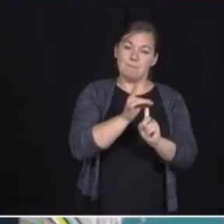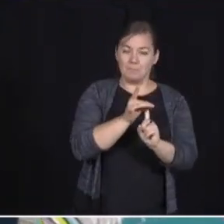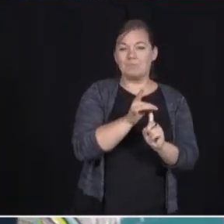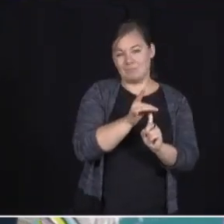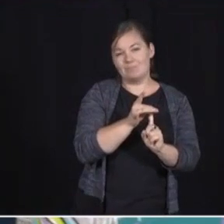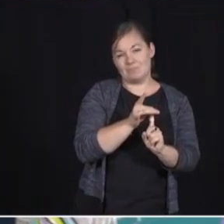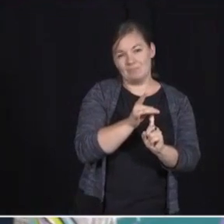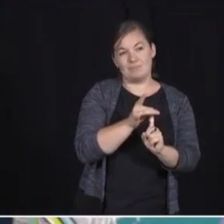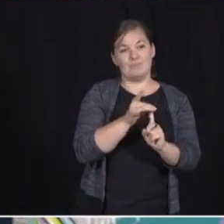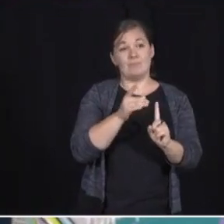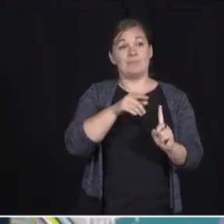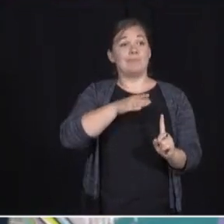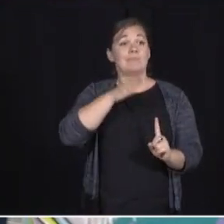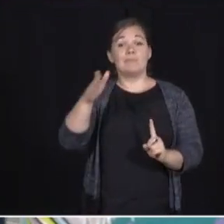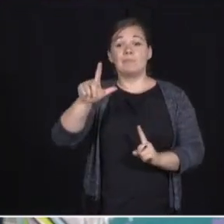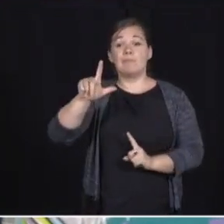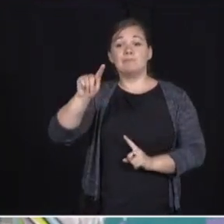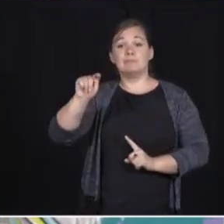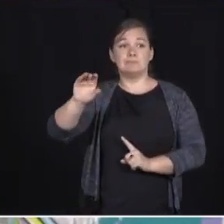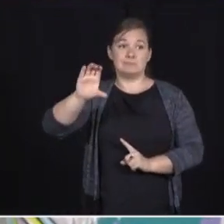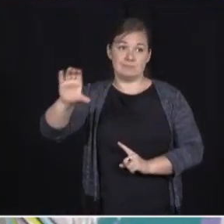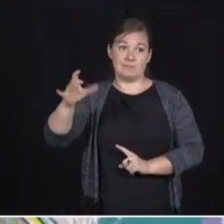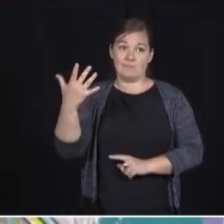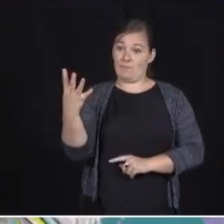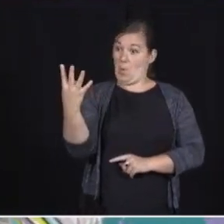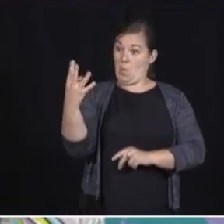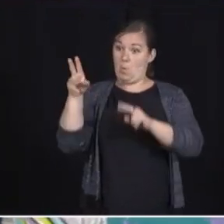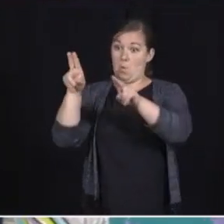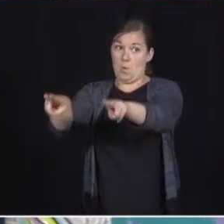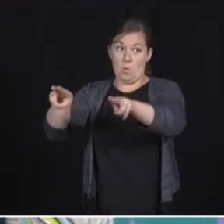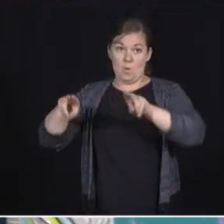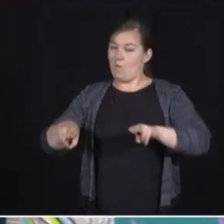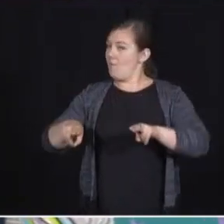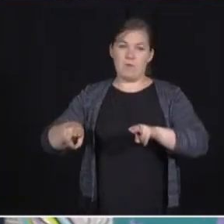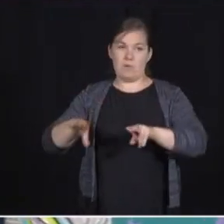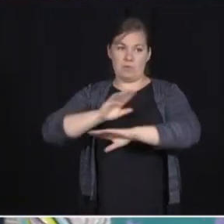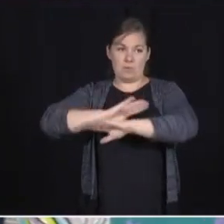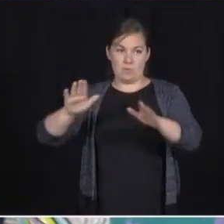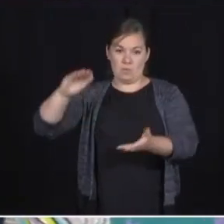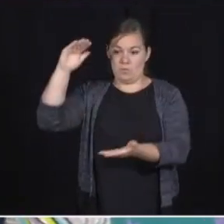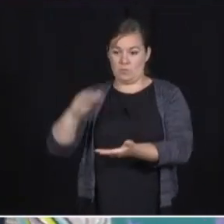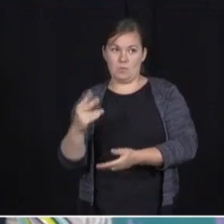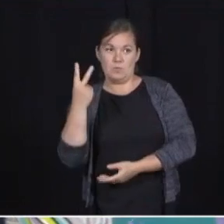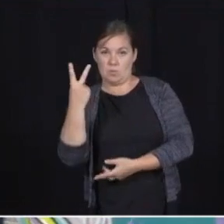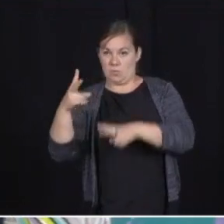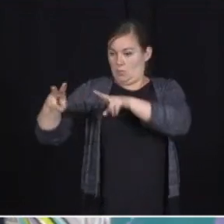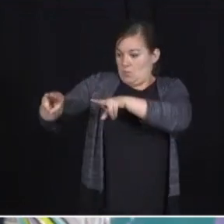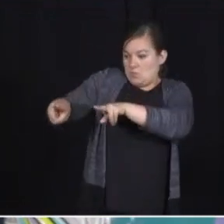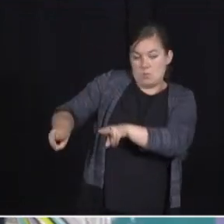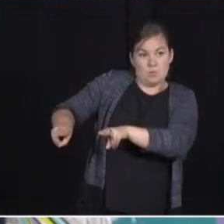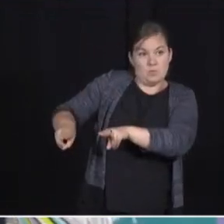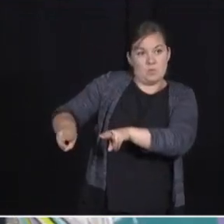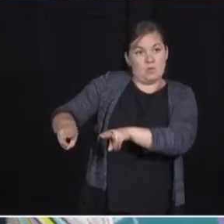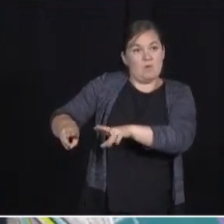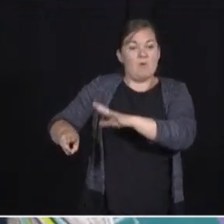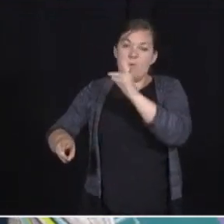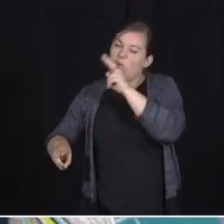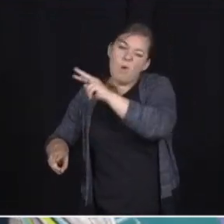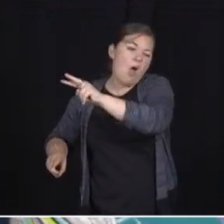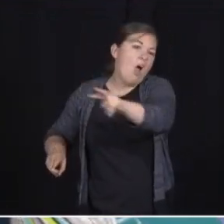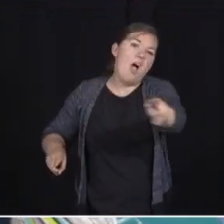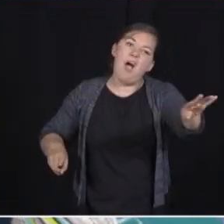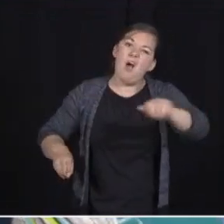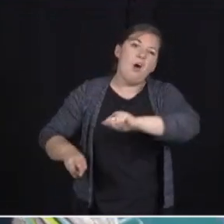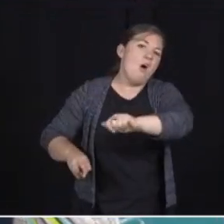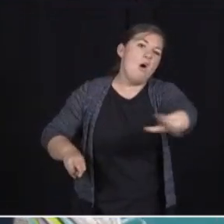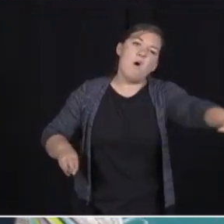to a room. We've reduced that down to two people to a room, and I think that should apply right across the board, no matter if it's